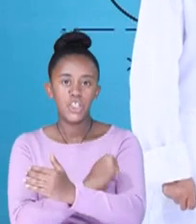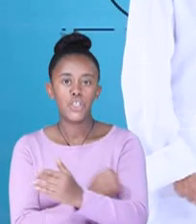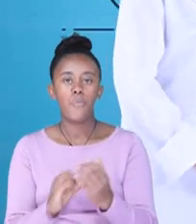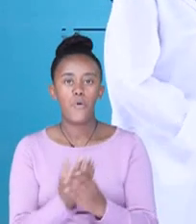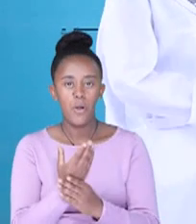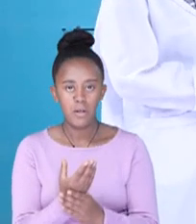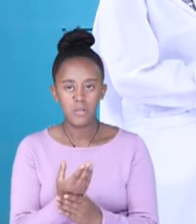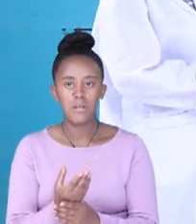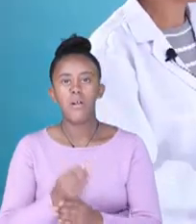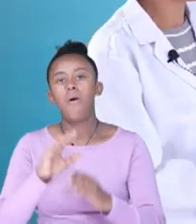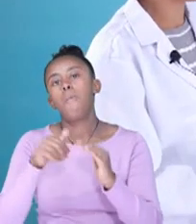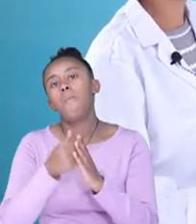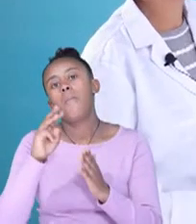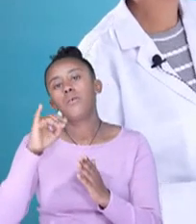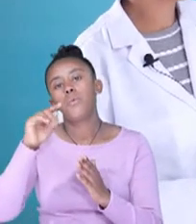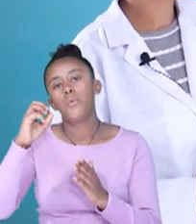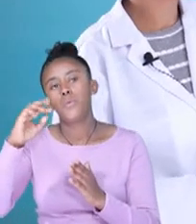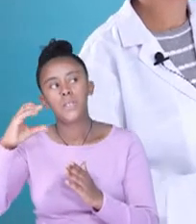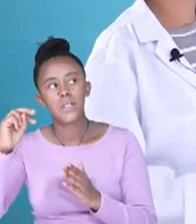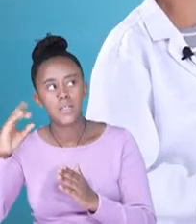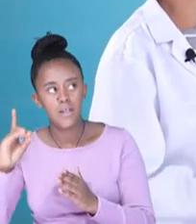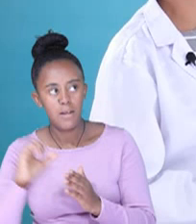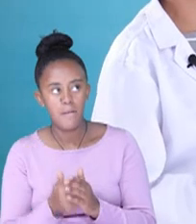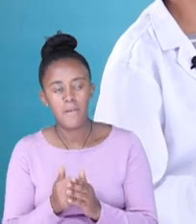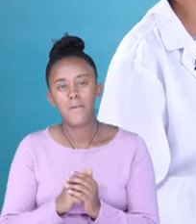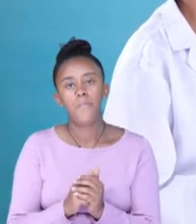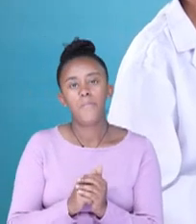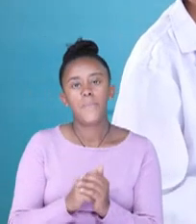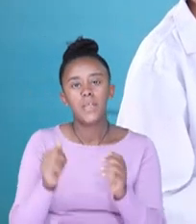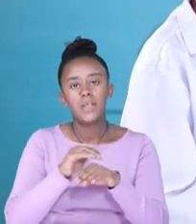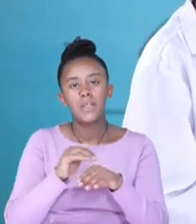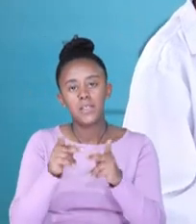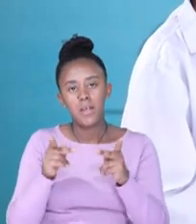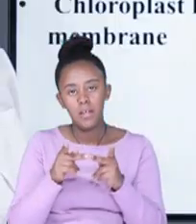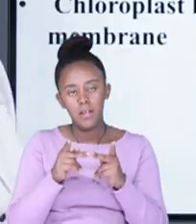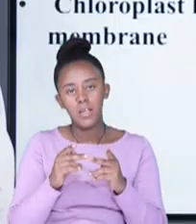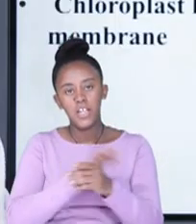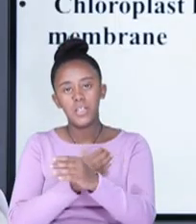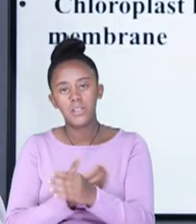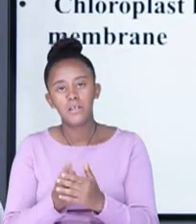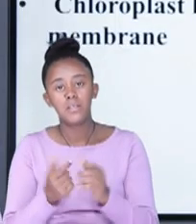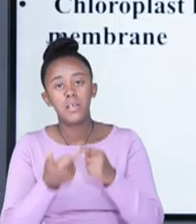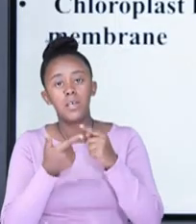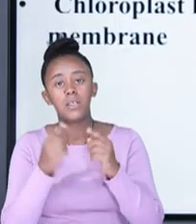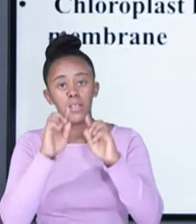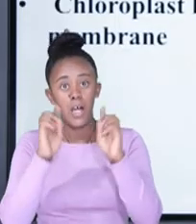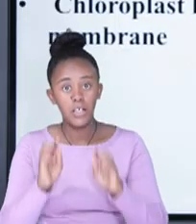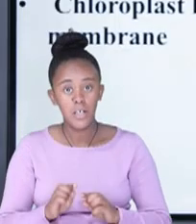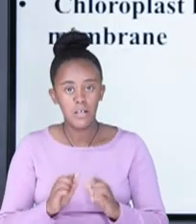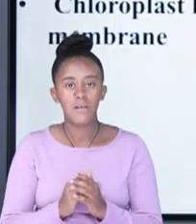their mitochondria. The mitochondria is site of energy releasing. The next